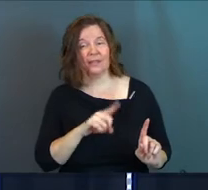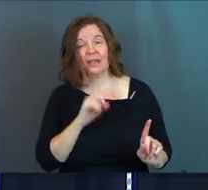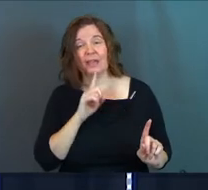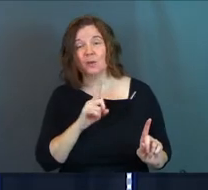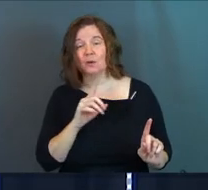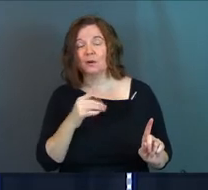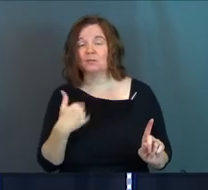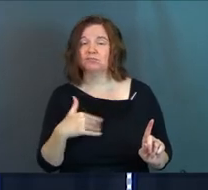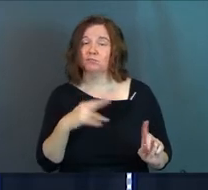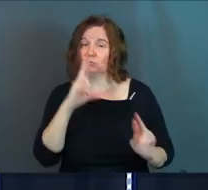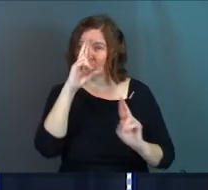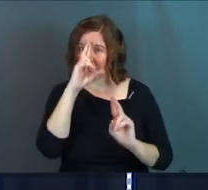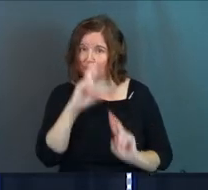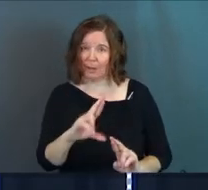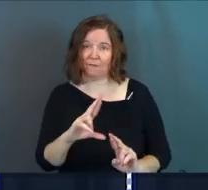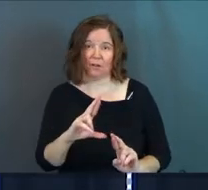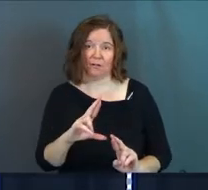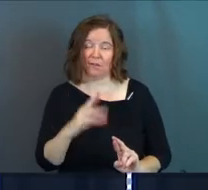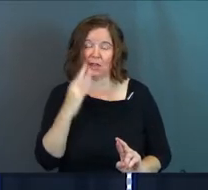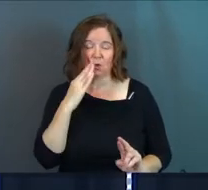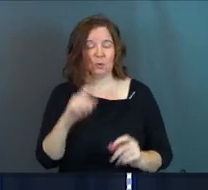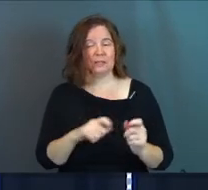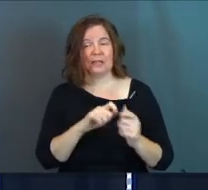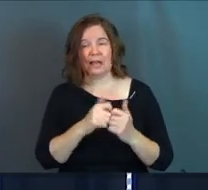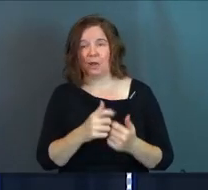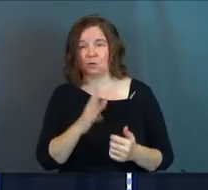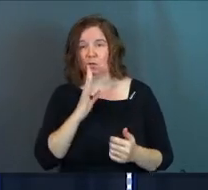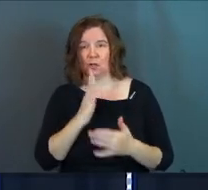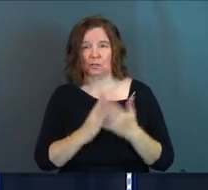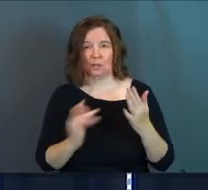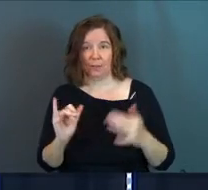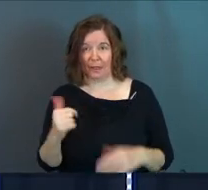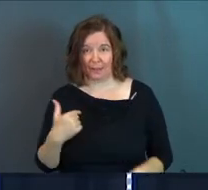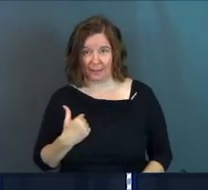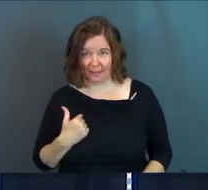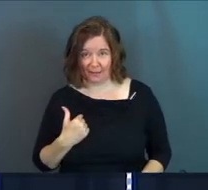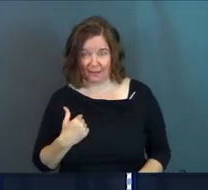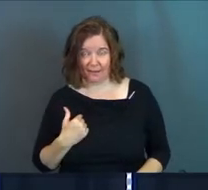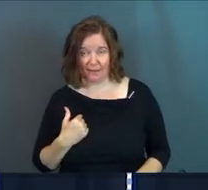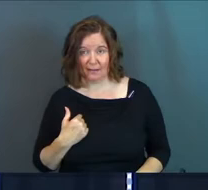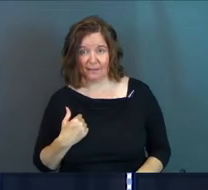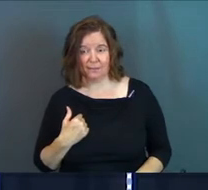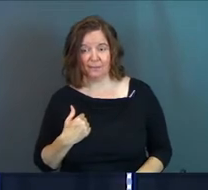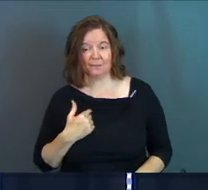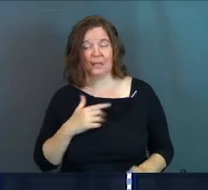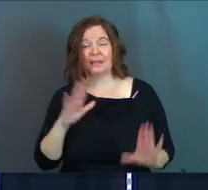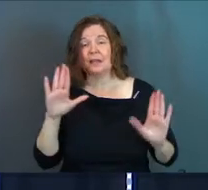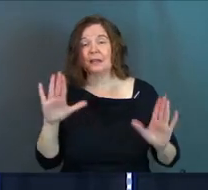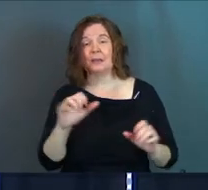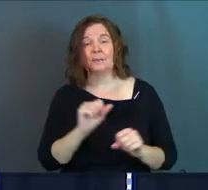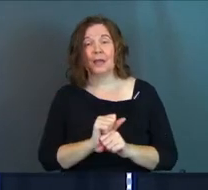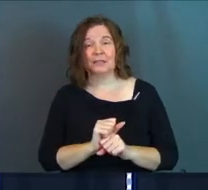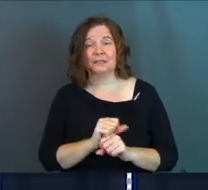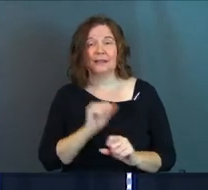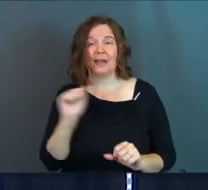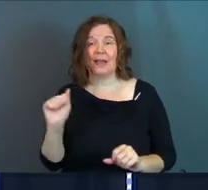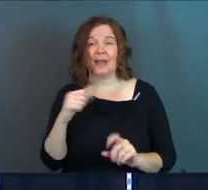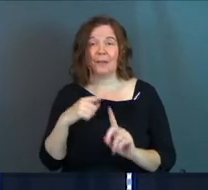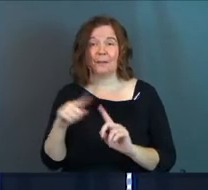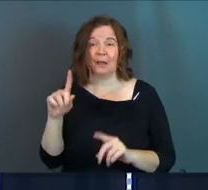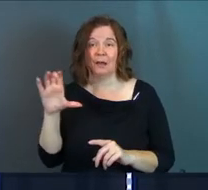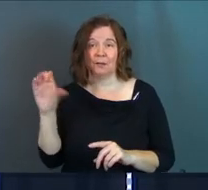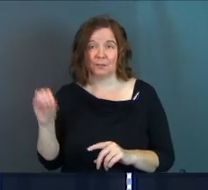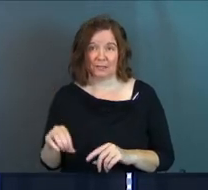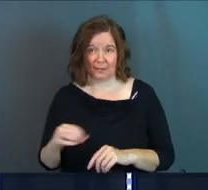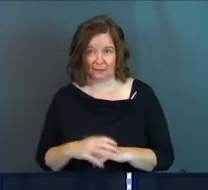were incredibly respectful. They knew exactly how to talk to somebody like me. They did an amazing job, A+,